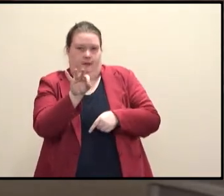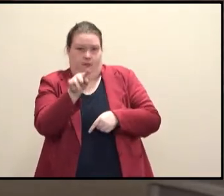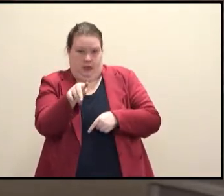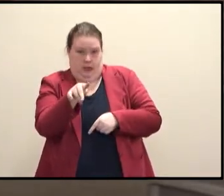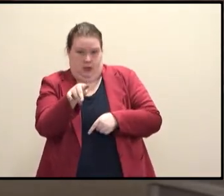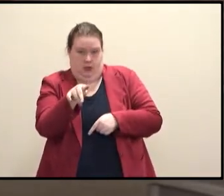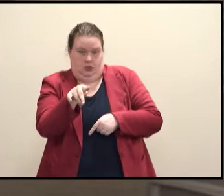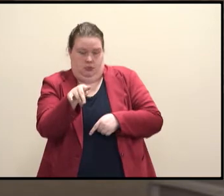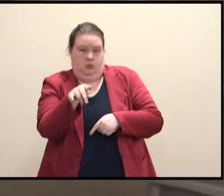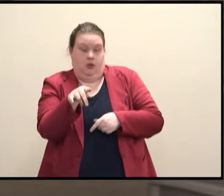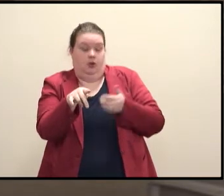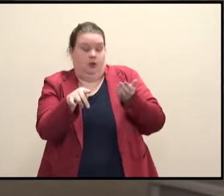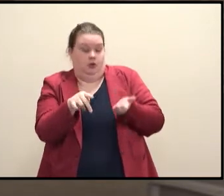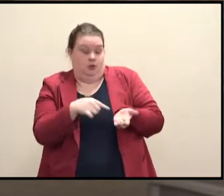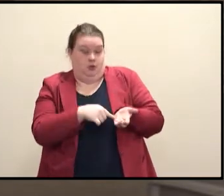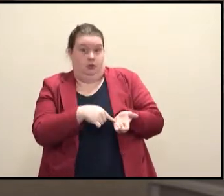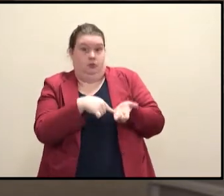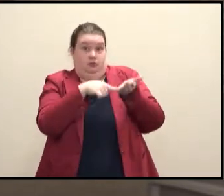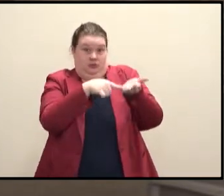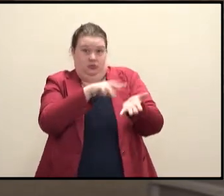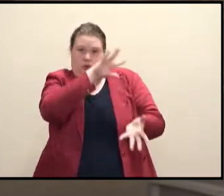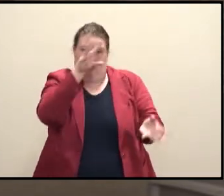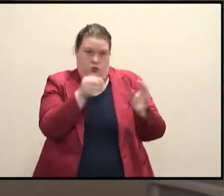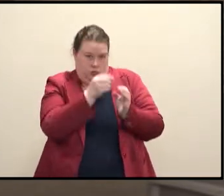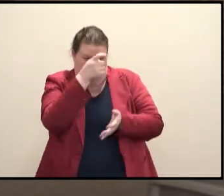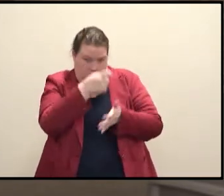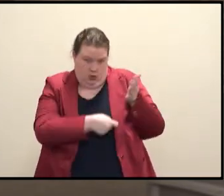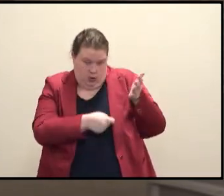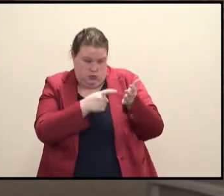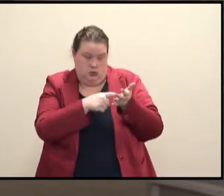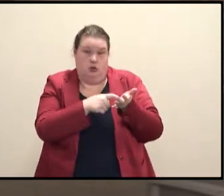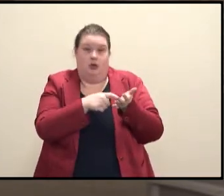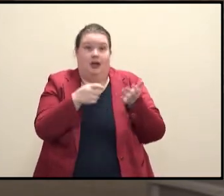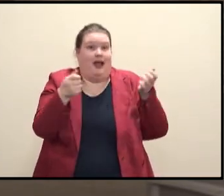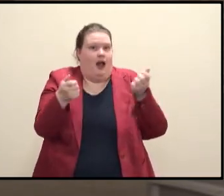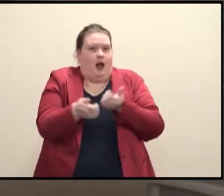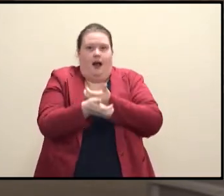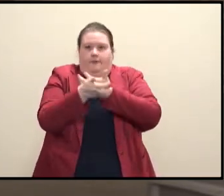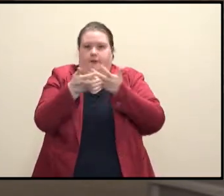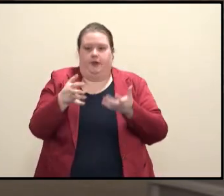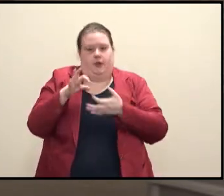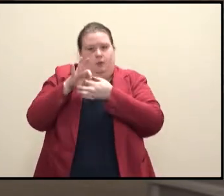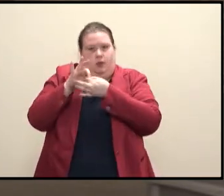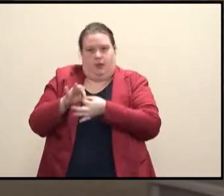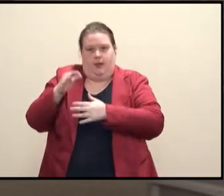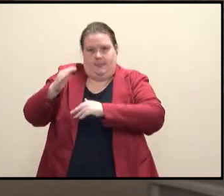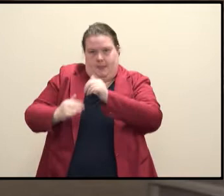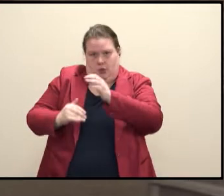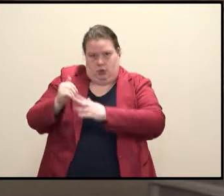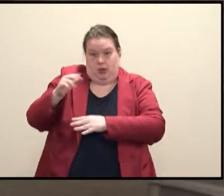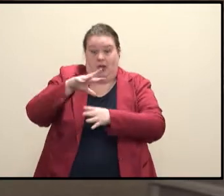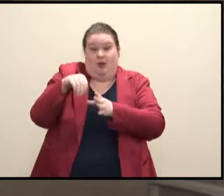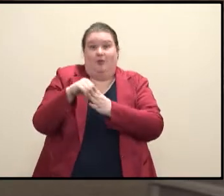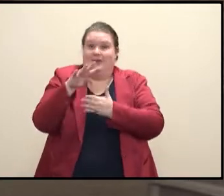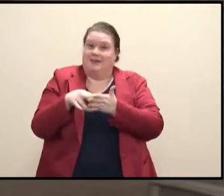documents. When they submit their proposal, they take into account all facets of building the project, including the